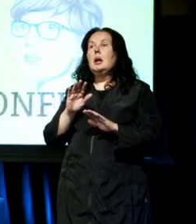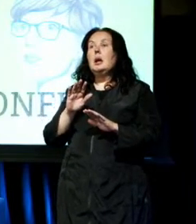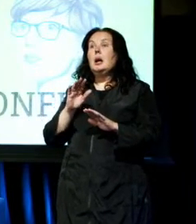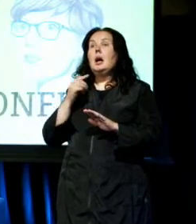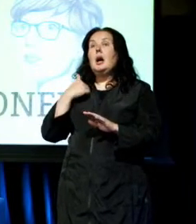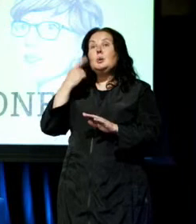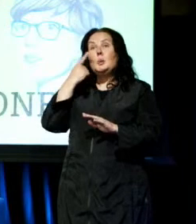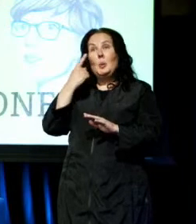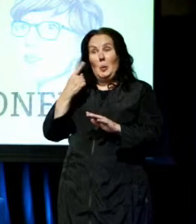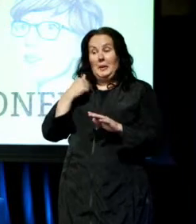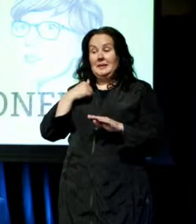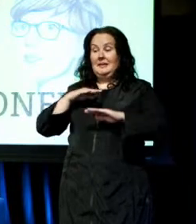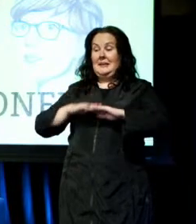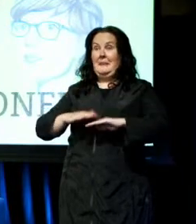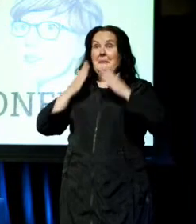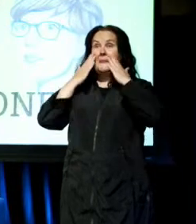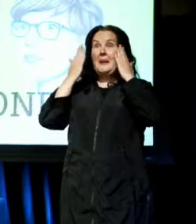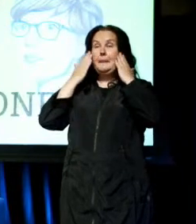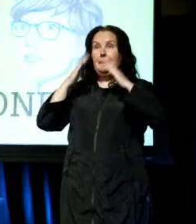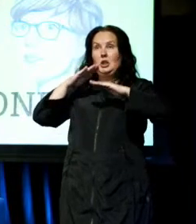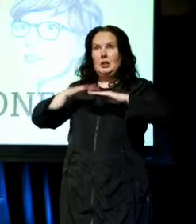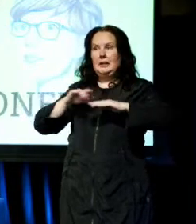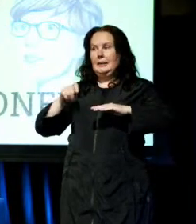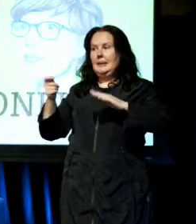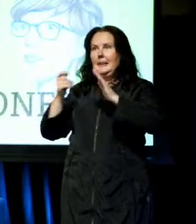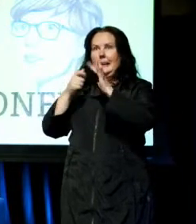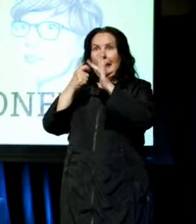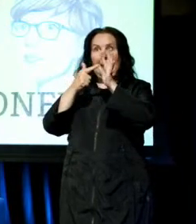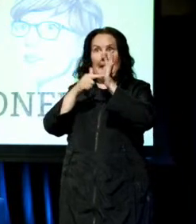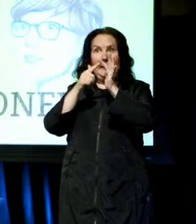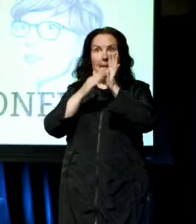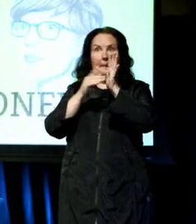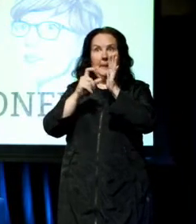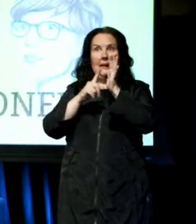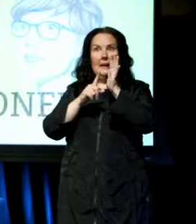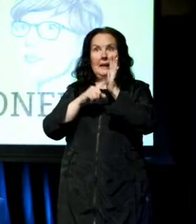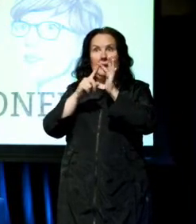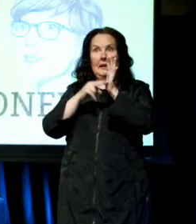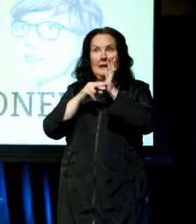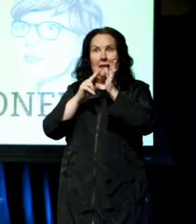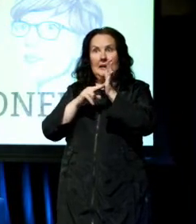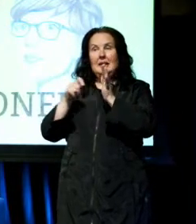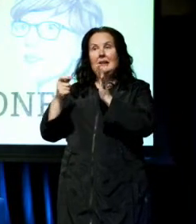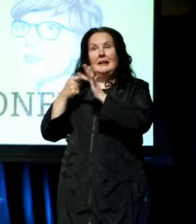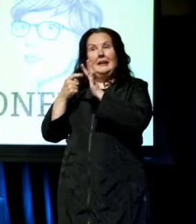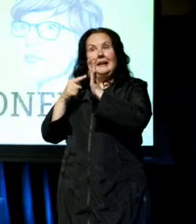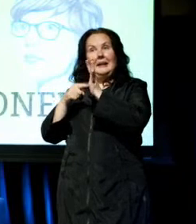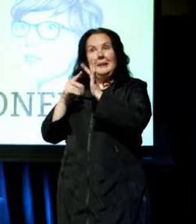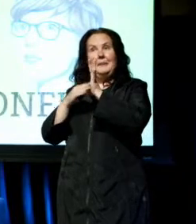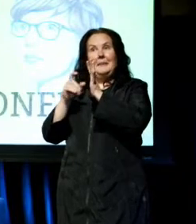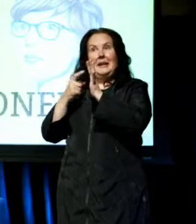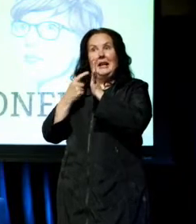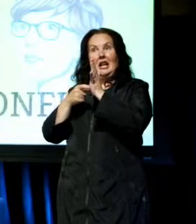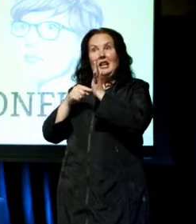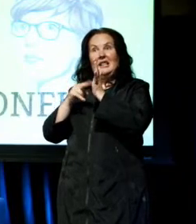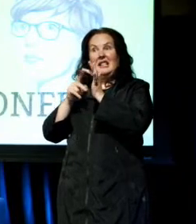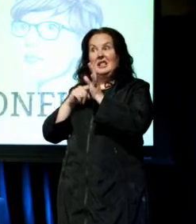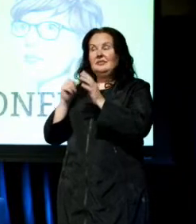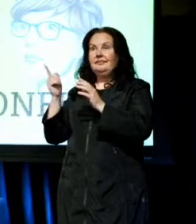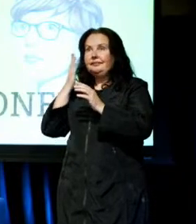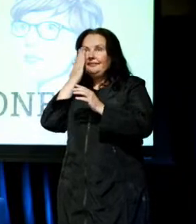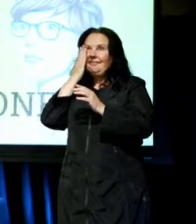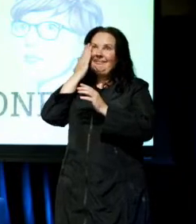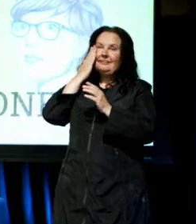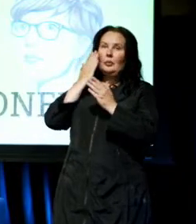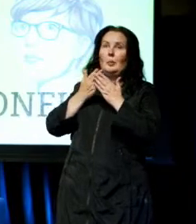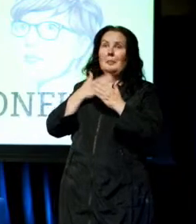So then I'm sitting in the makeup chair next to like Kate McLennan, Kate McCartney, and the poor woman has to cover up my black eye.